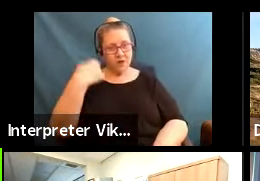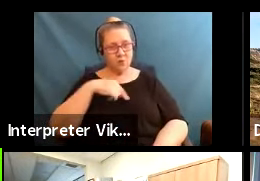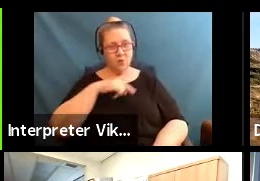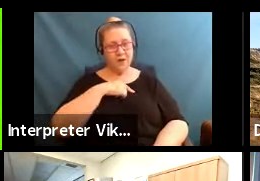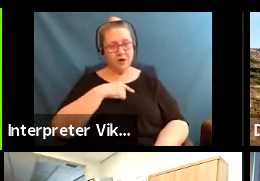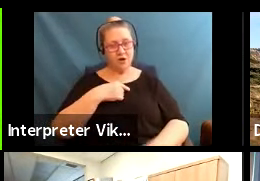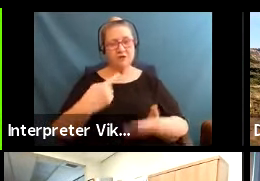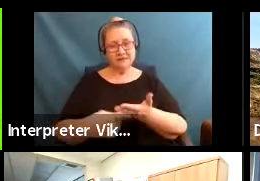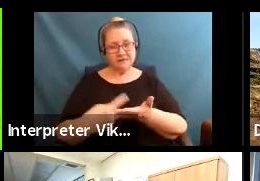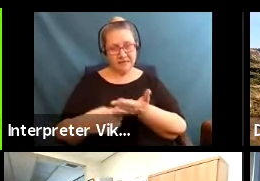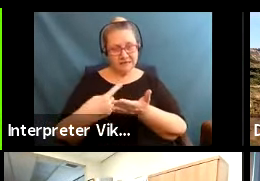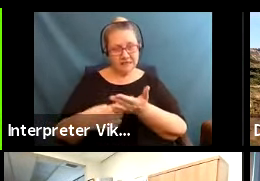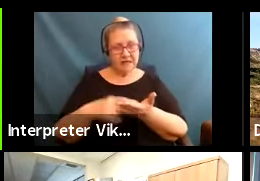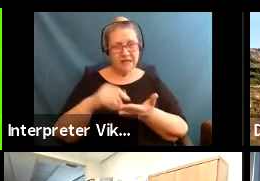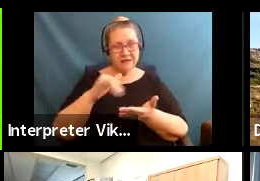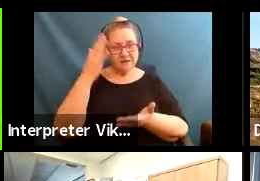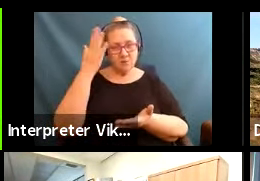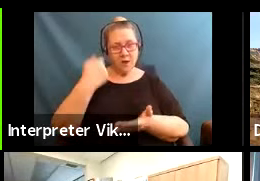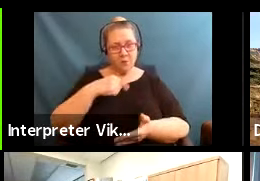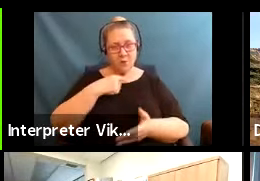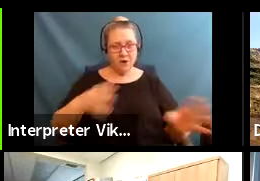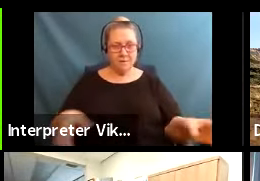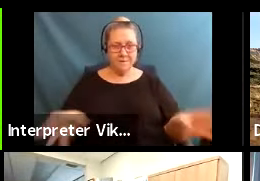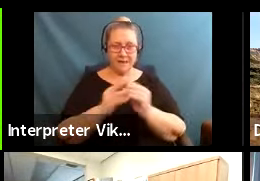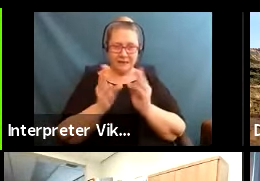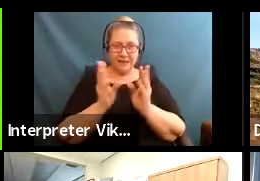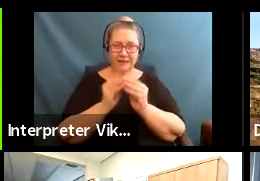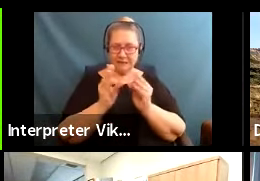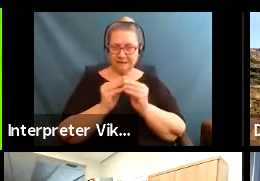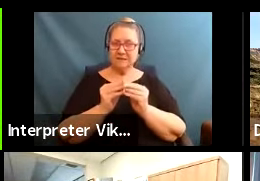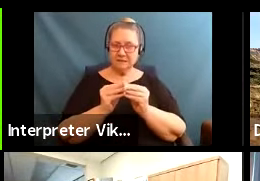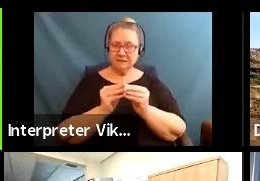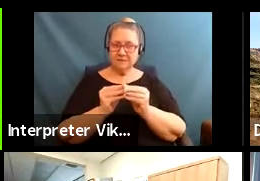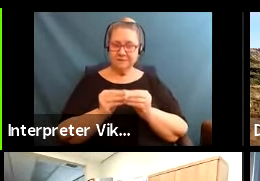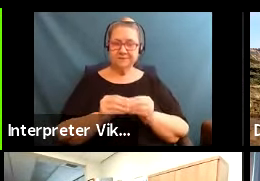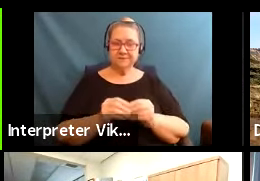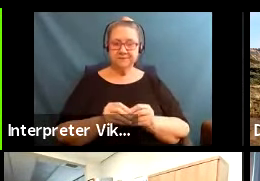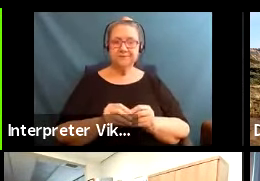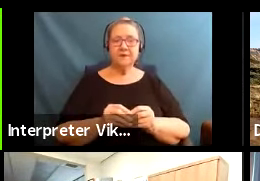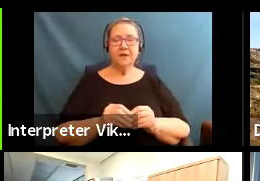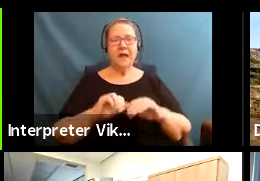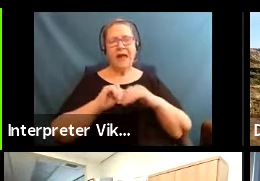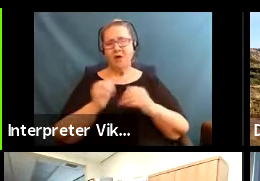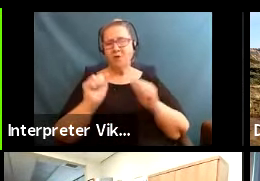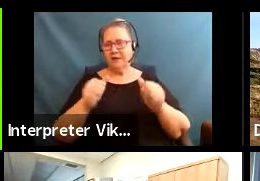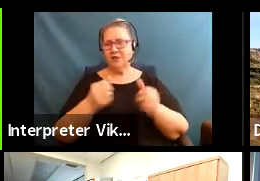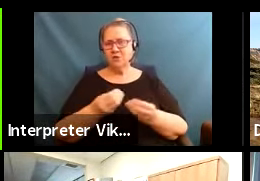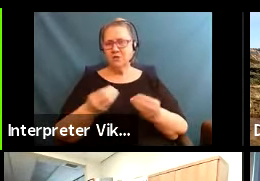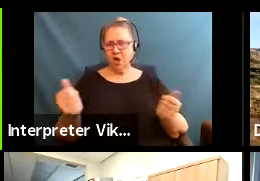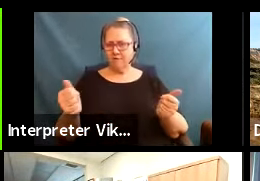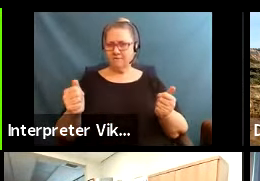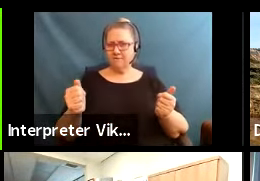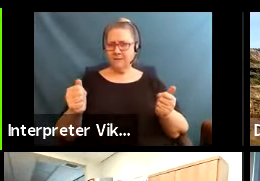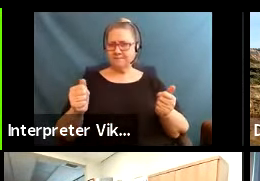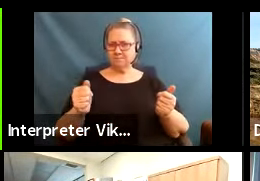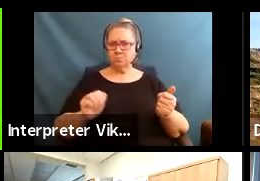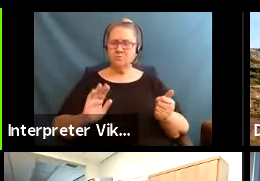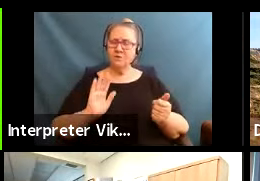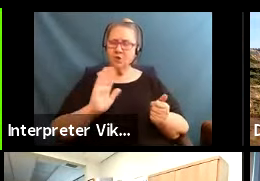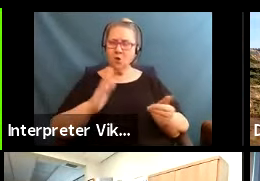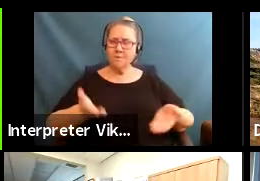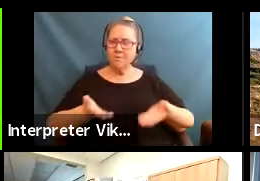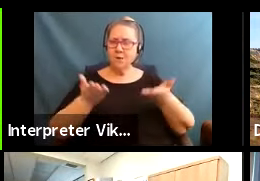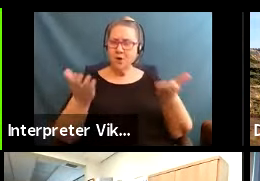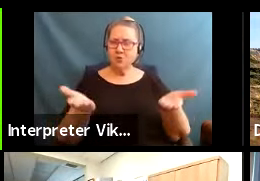and that's why we brought this back to you, right? So I want to ask you, how would you solve that? What would be your proposal? Would